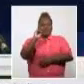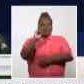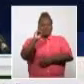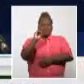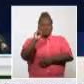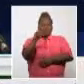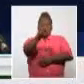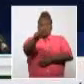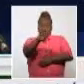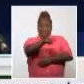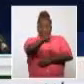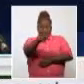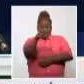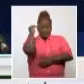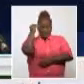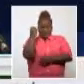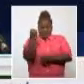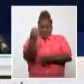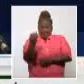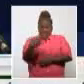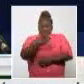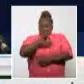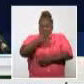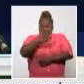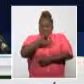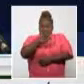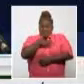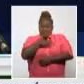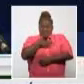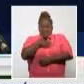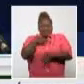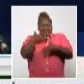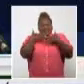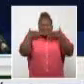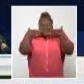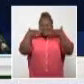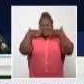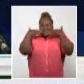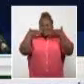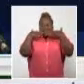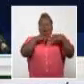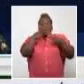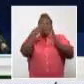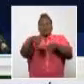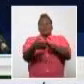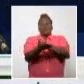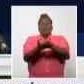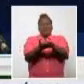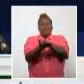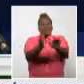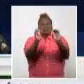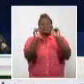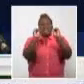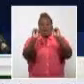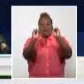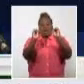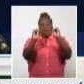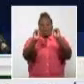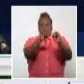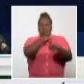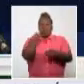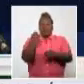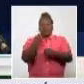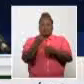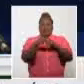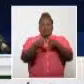but for me, it's really flattering not to have to report any deaths, because this denotes that